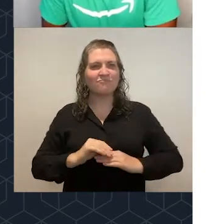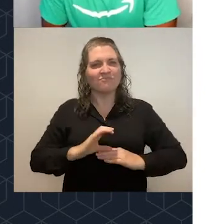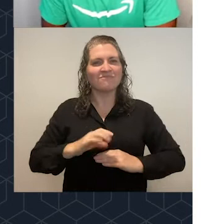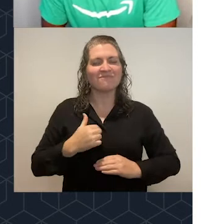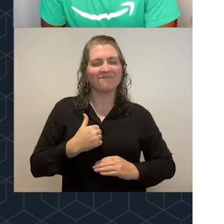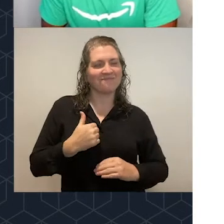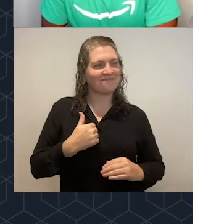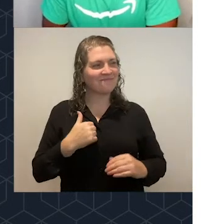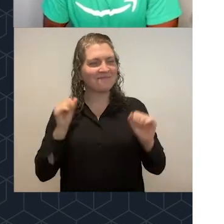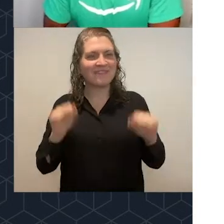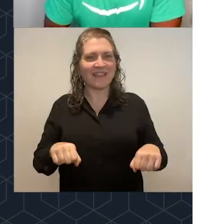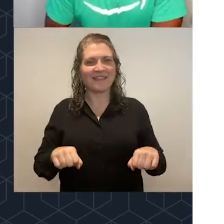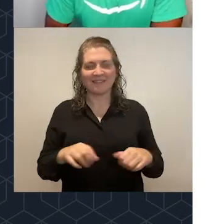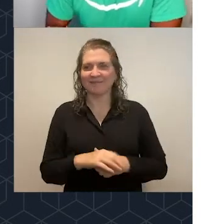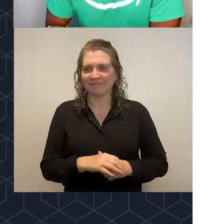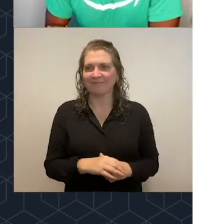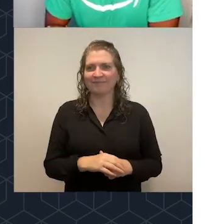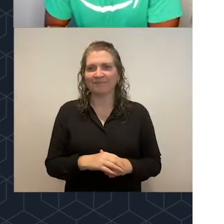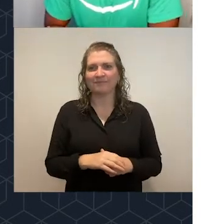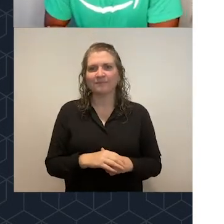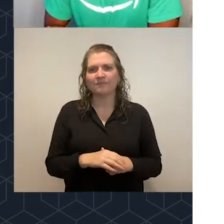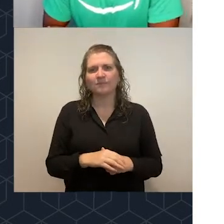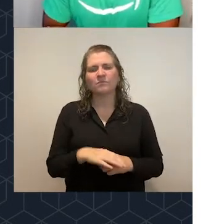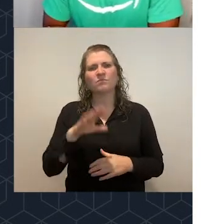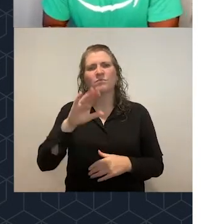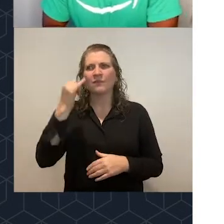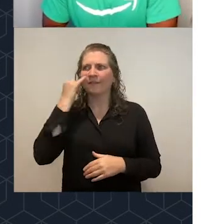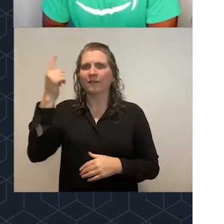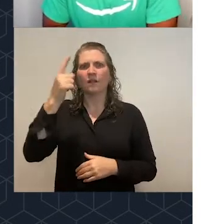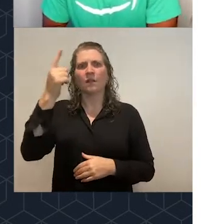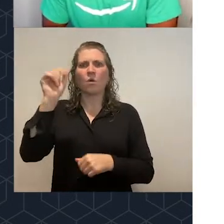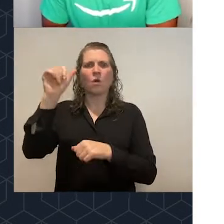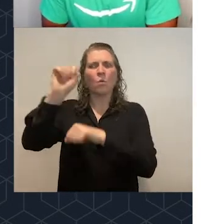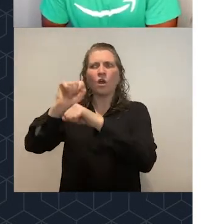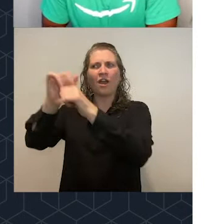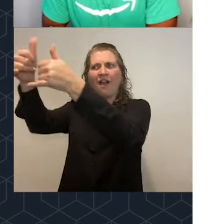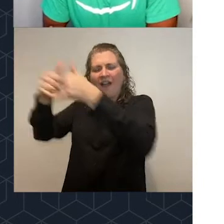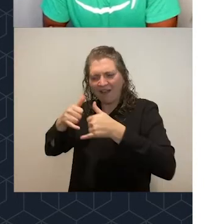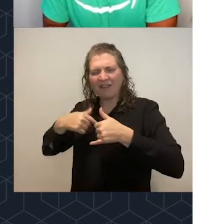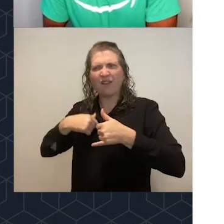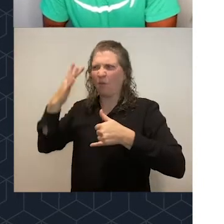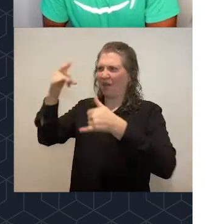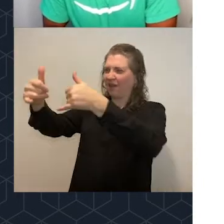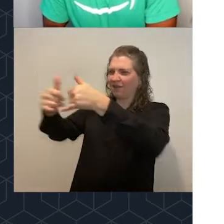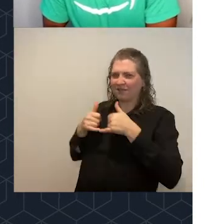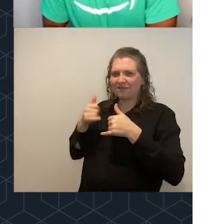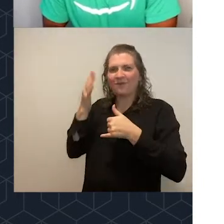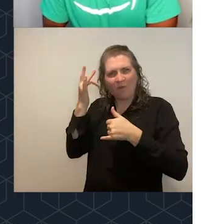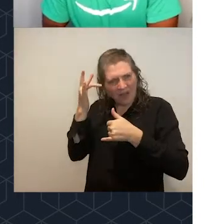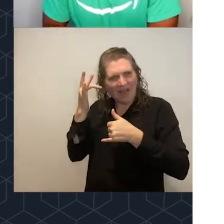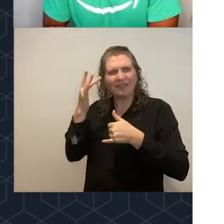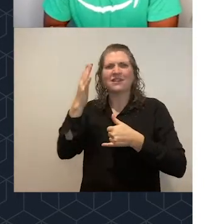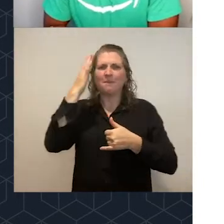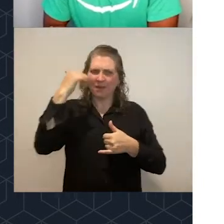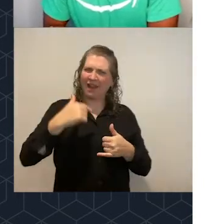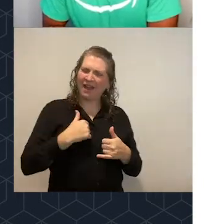you are. And so when you talk about your superpowers, what do you do better than anyone else?